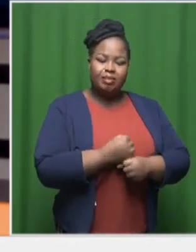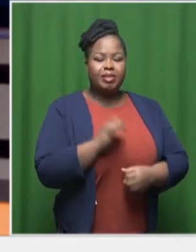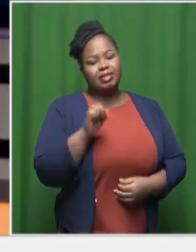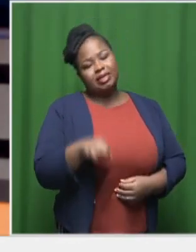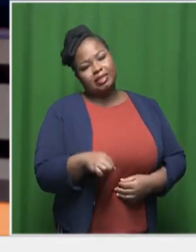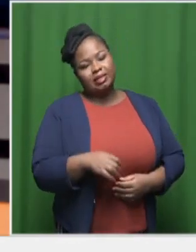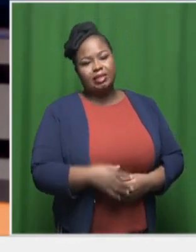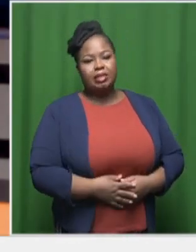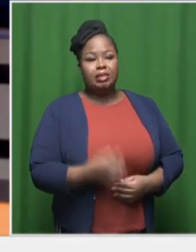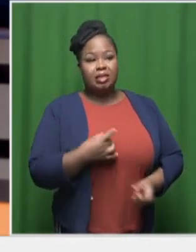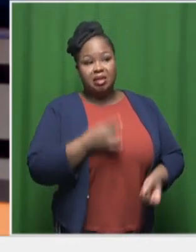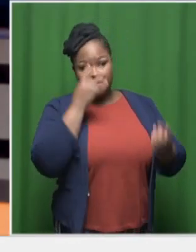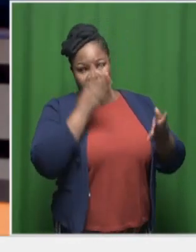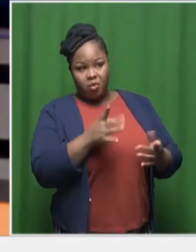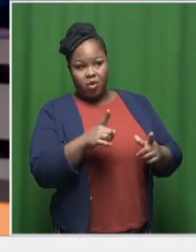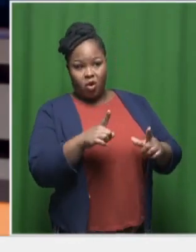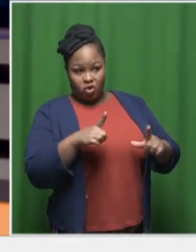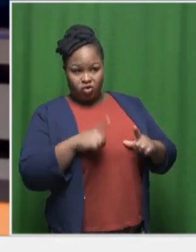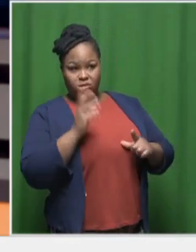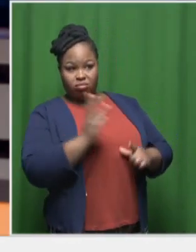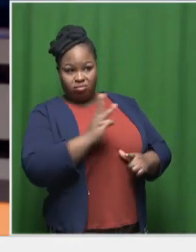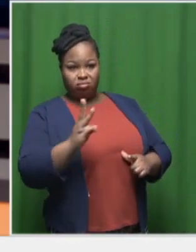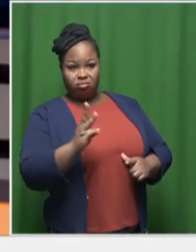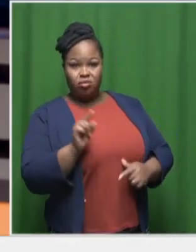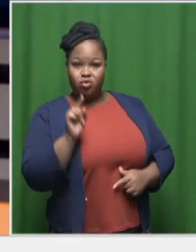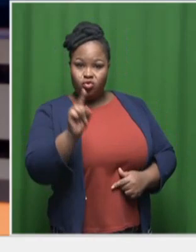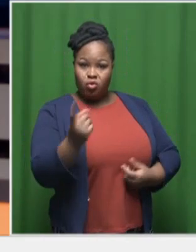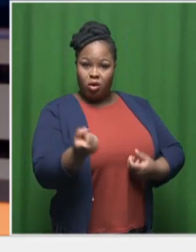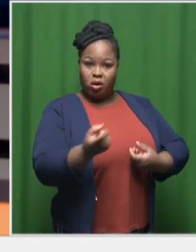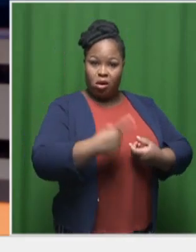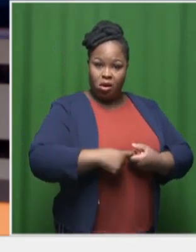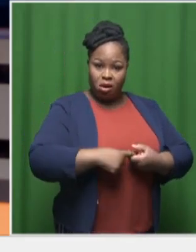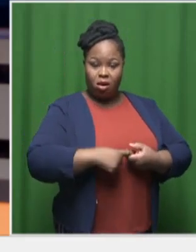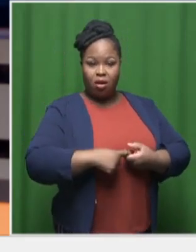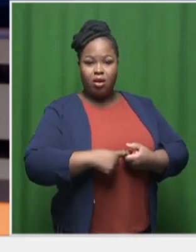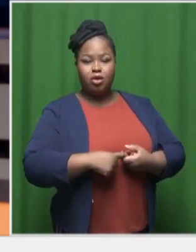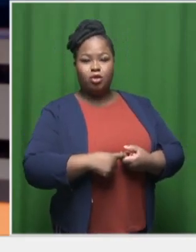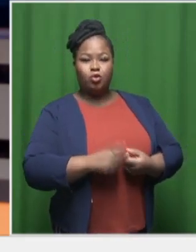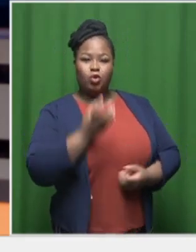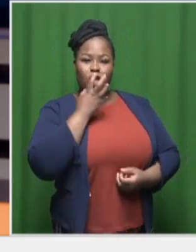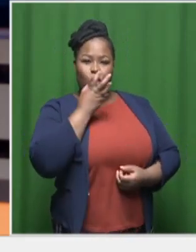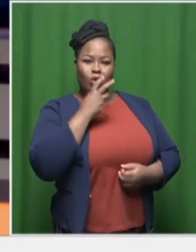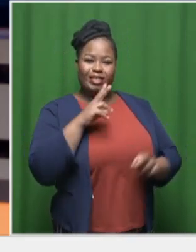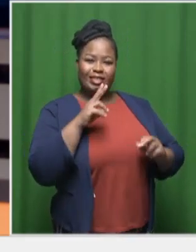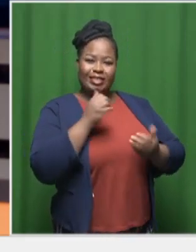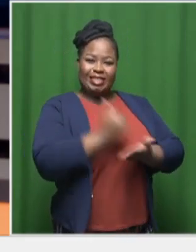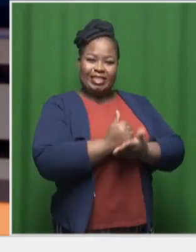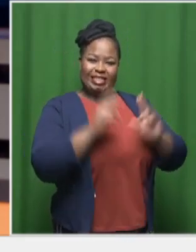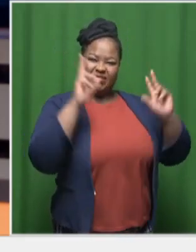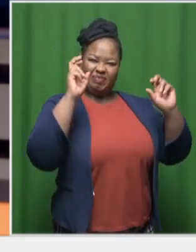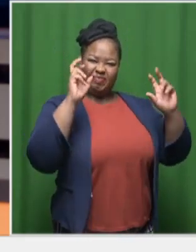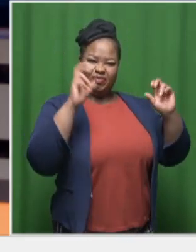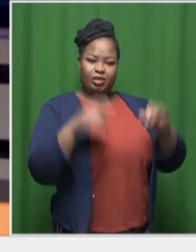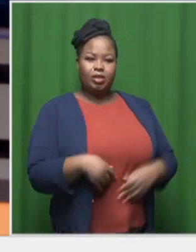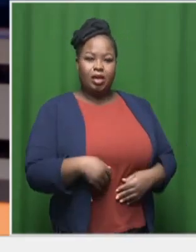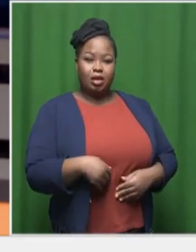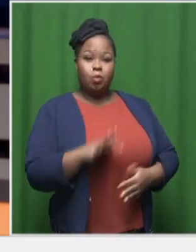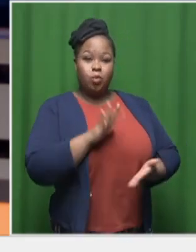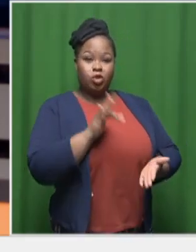were told and warned about stepping into the hot seat, what would you